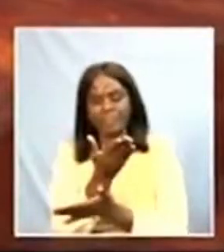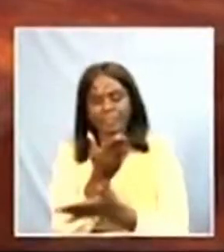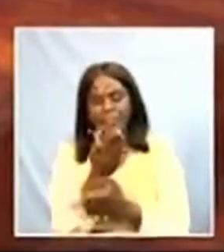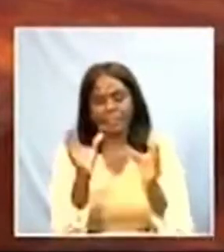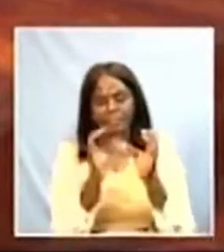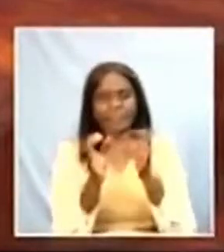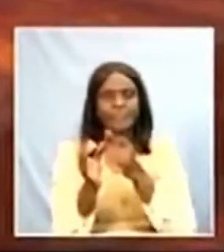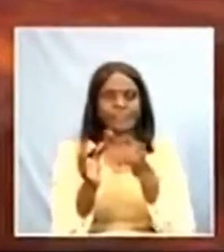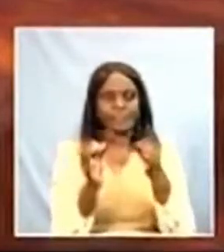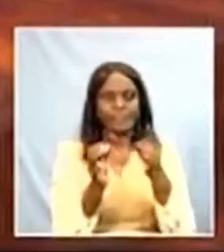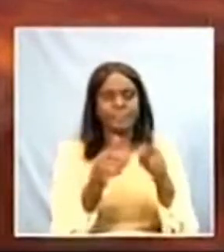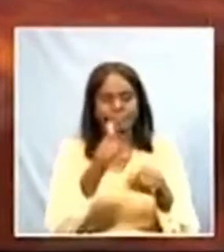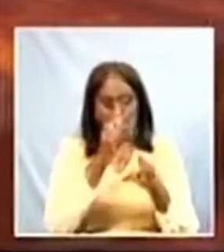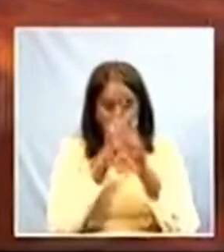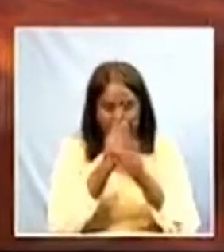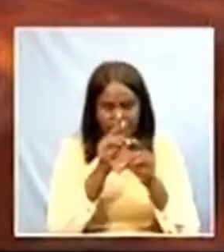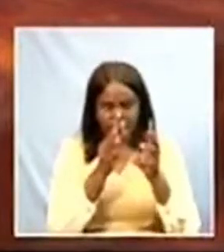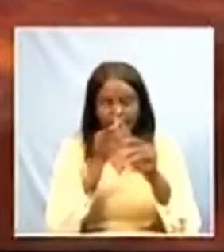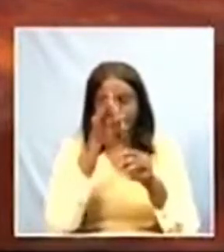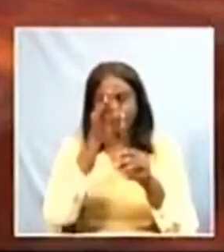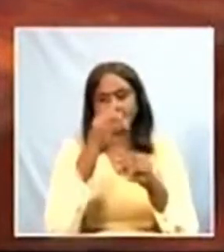committee, then we decide the way forward.